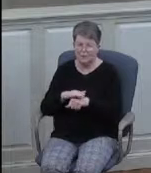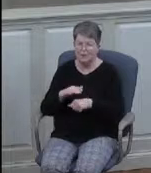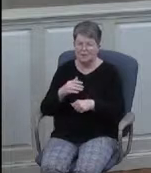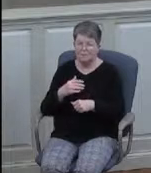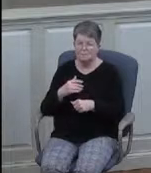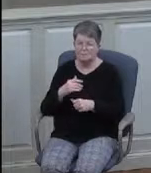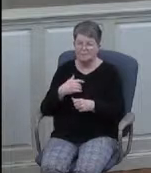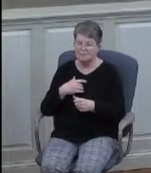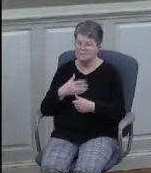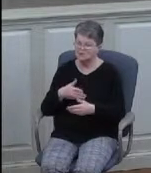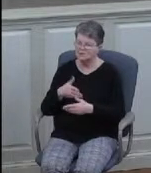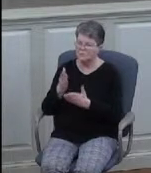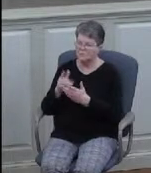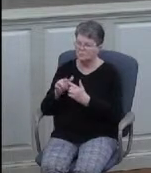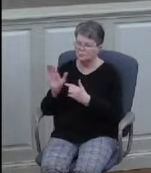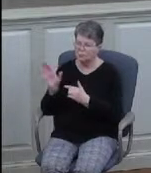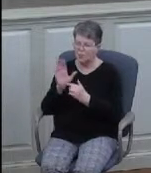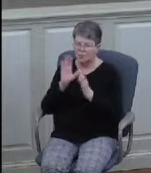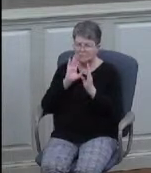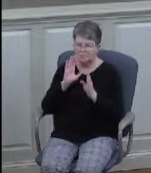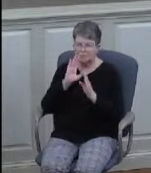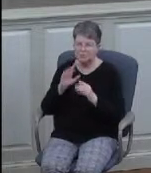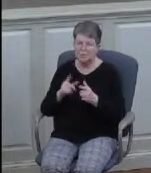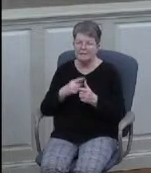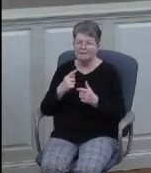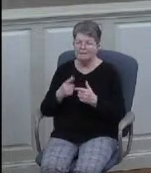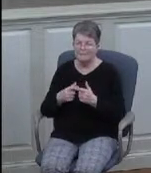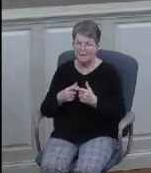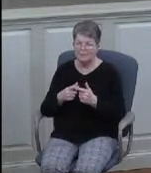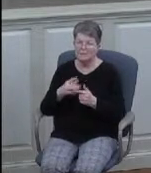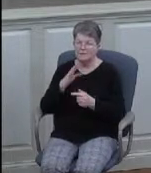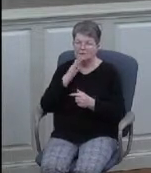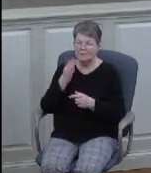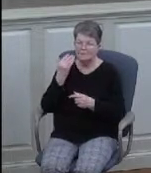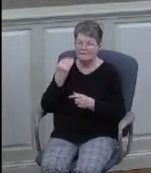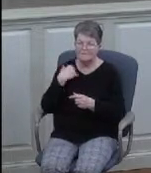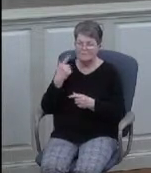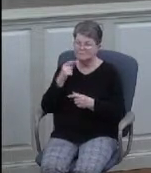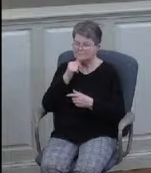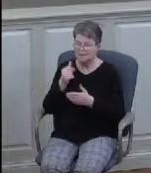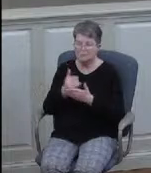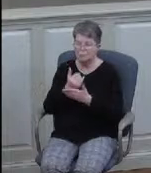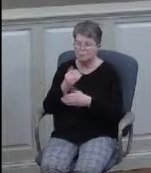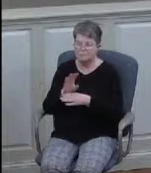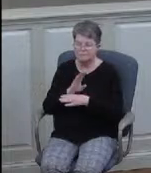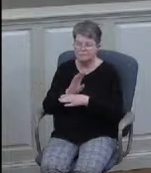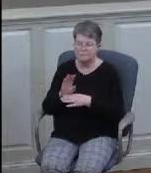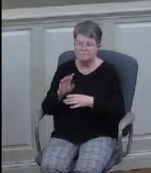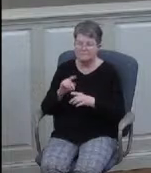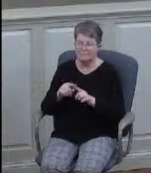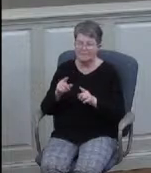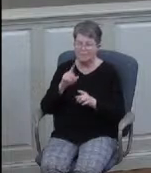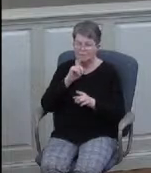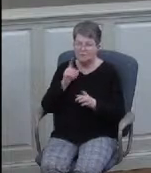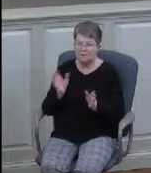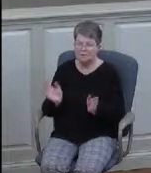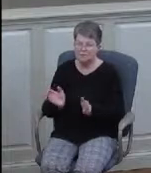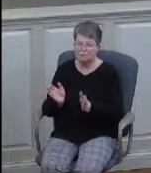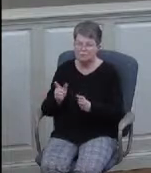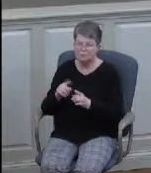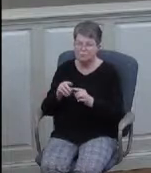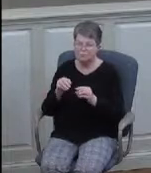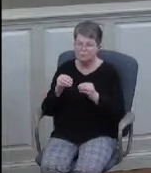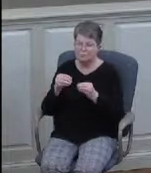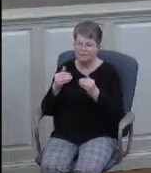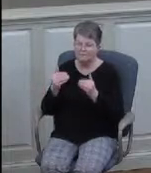and I just bring it to your attention. And then we talked before, this is not new business, but I really encourage you to move